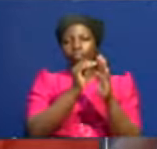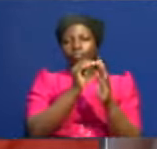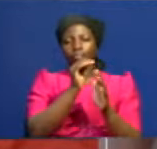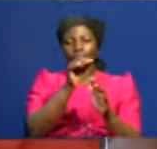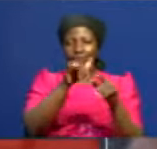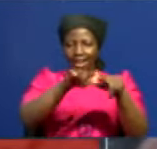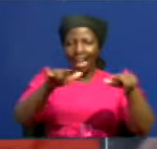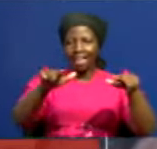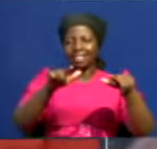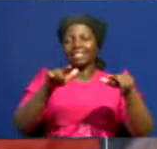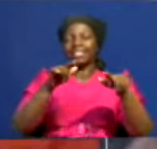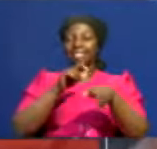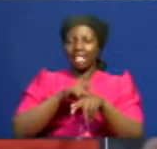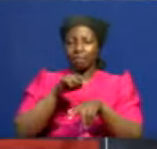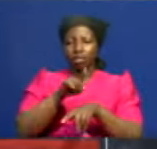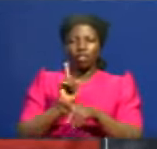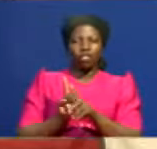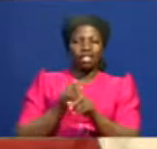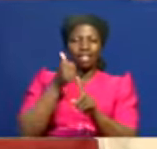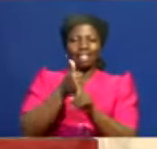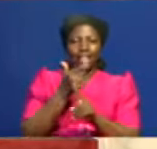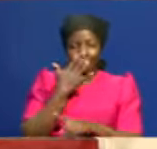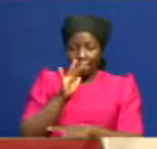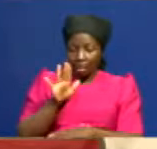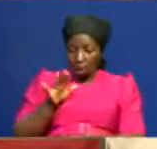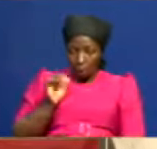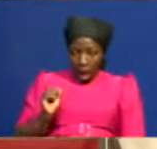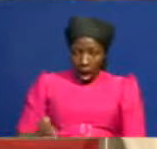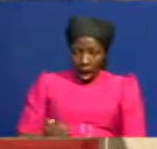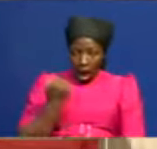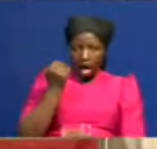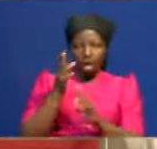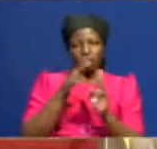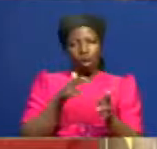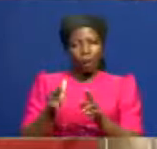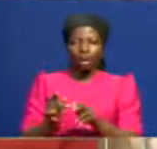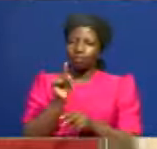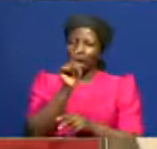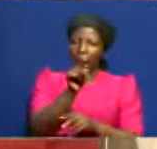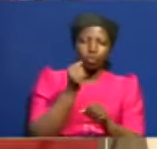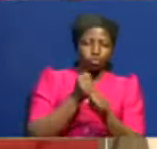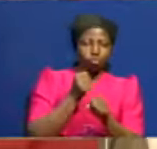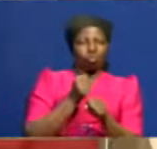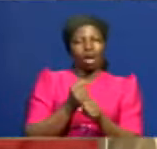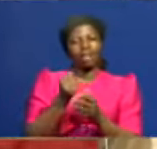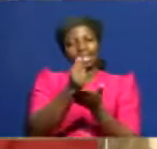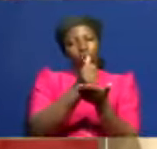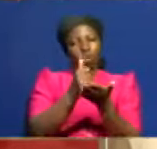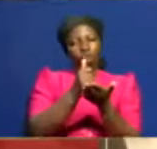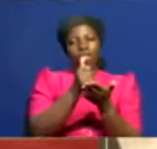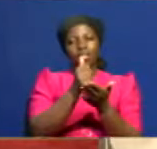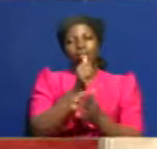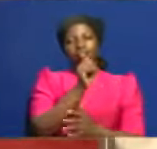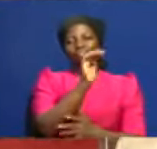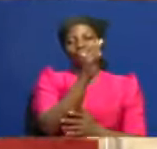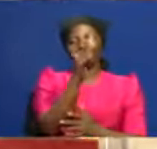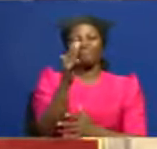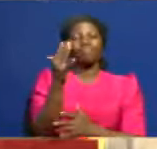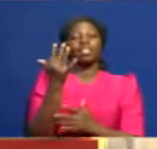attacked. Uyo mama aliamka kwa kawaida akienda kwa kazi yake kwa kahawa. Saa venye alikuwa anaenda kwa kahawa. Uyo